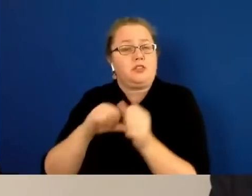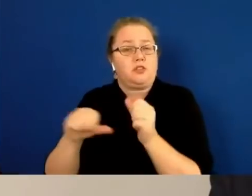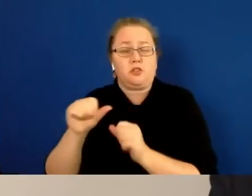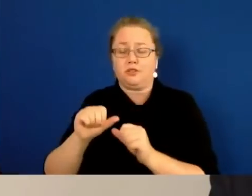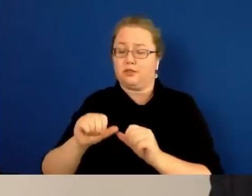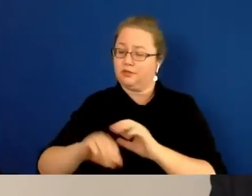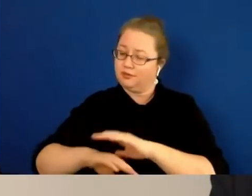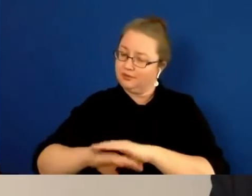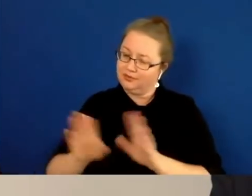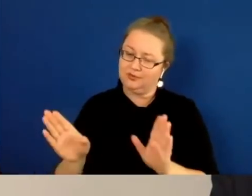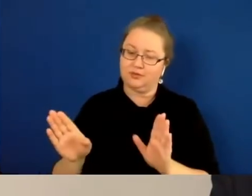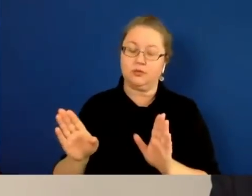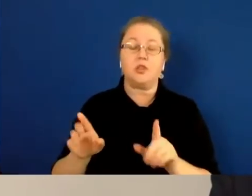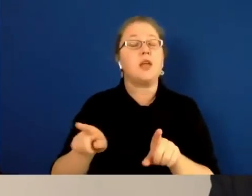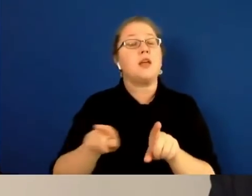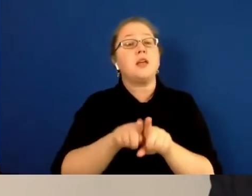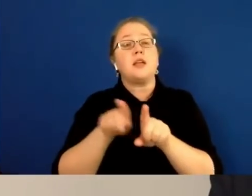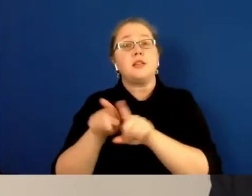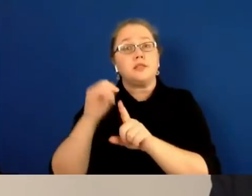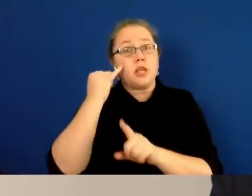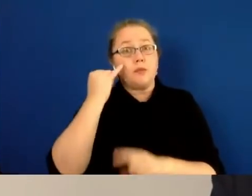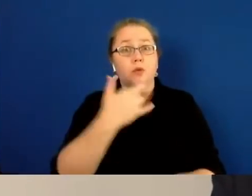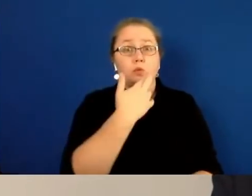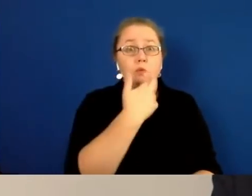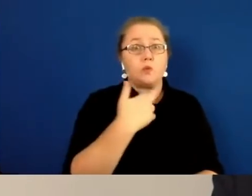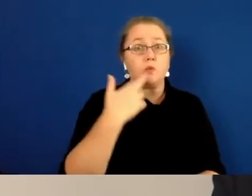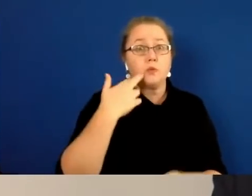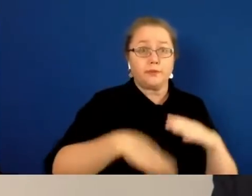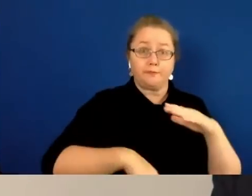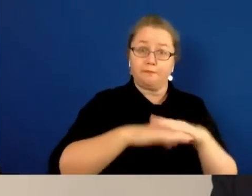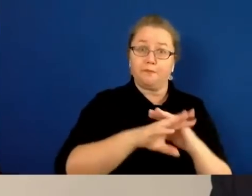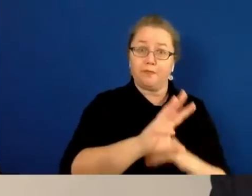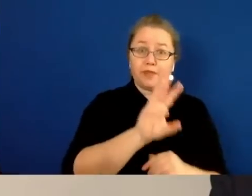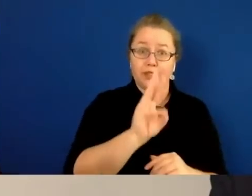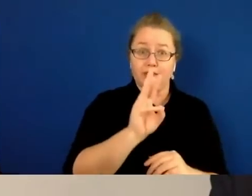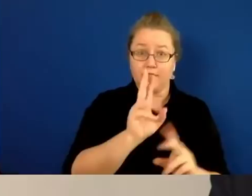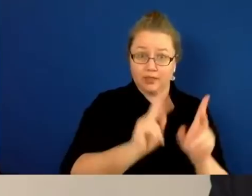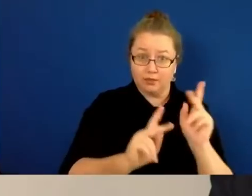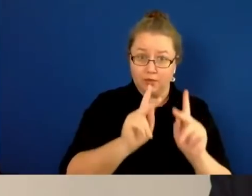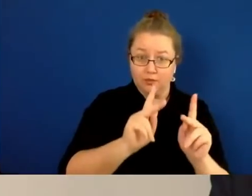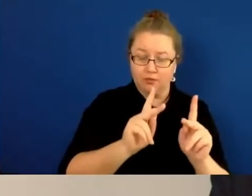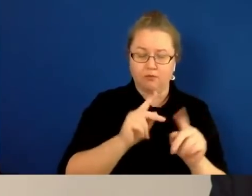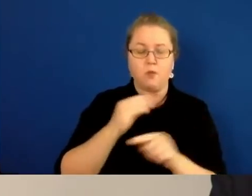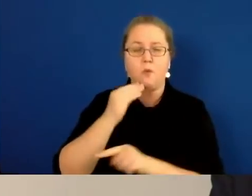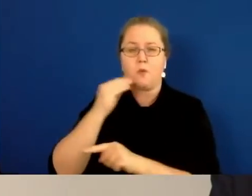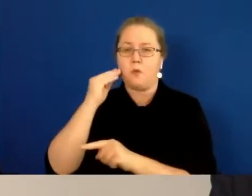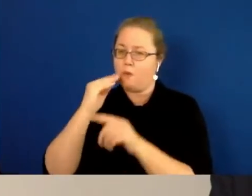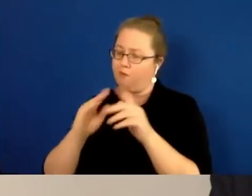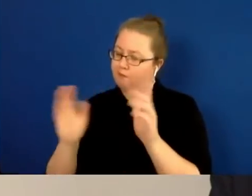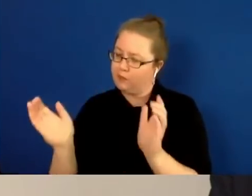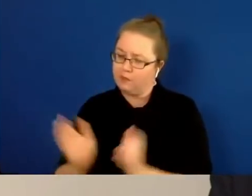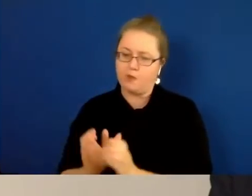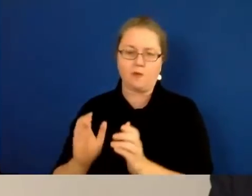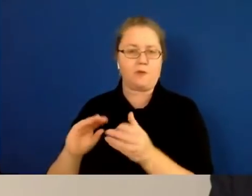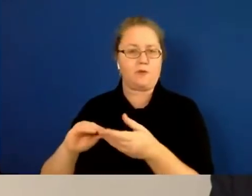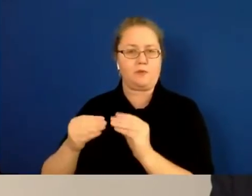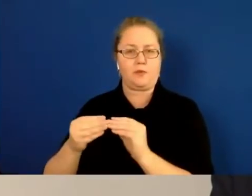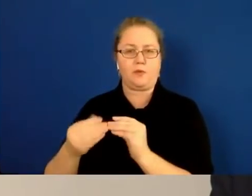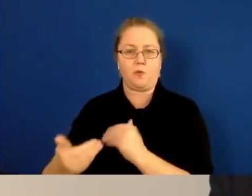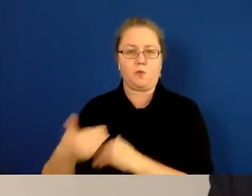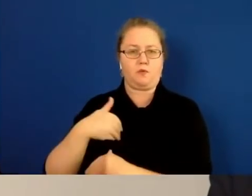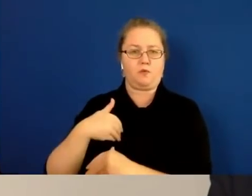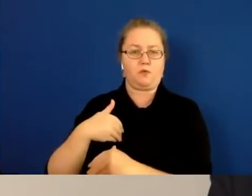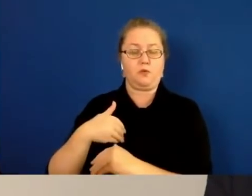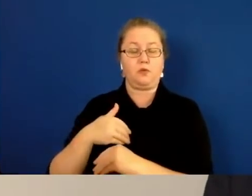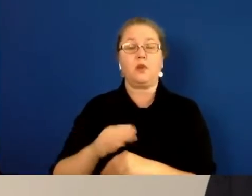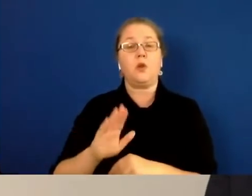together indoors, are much, much riskier, particularly now. And often they're with people that we care about